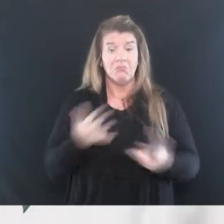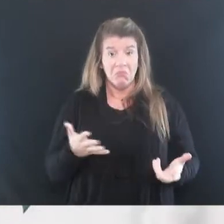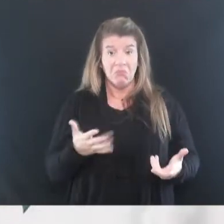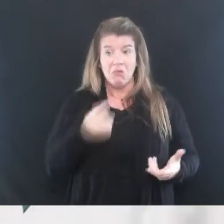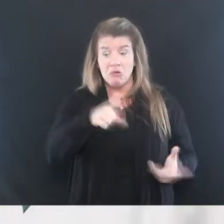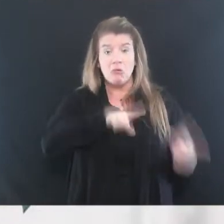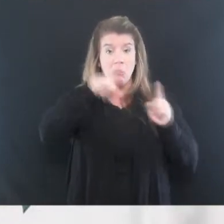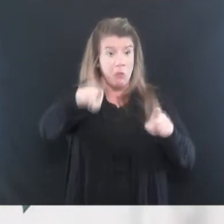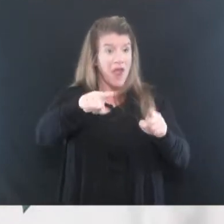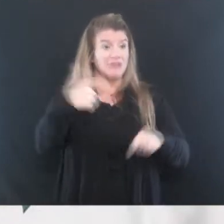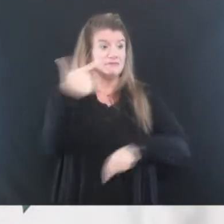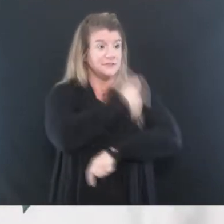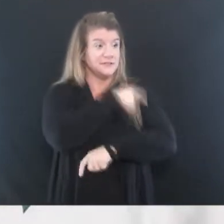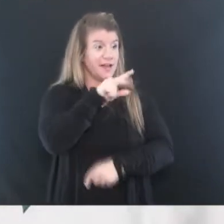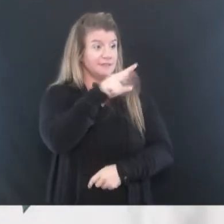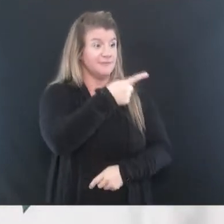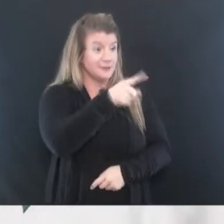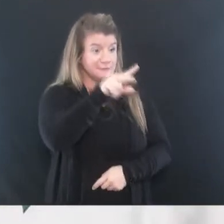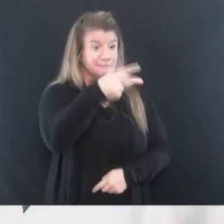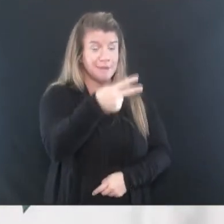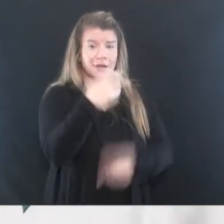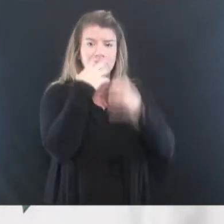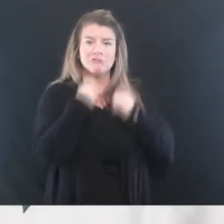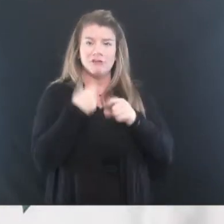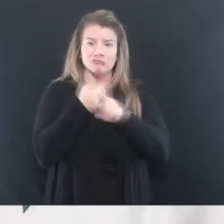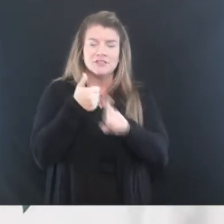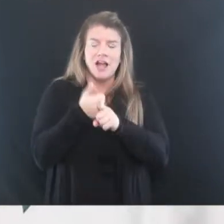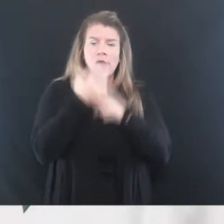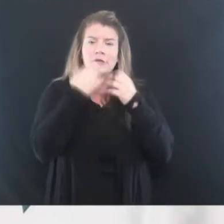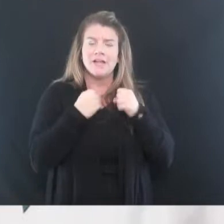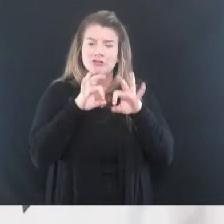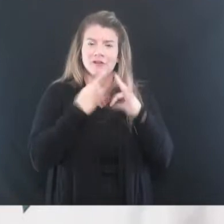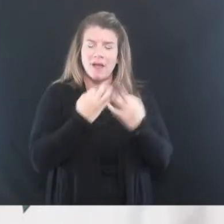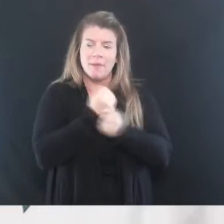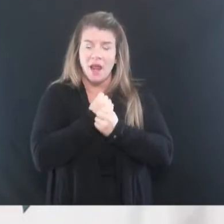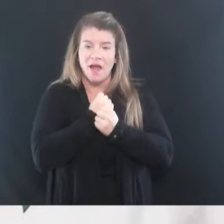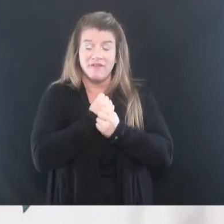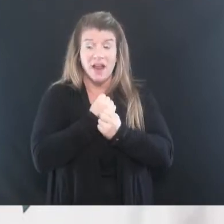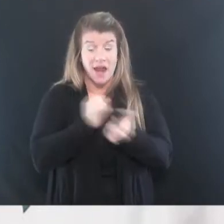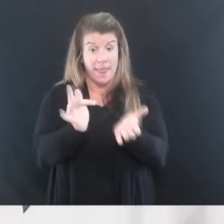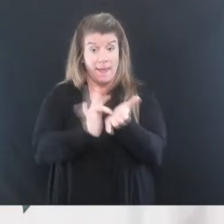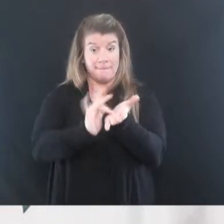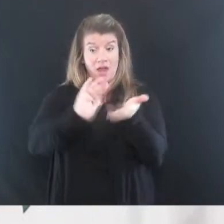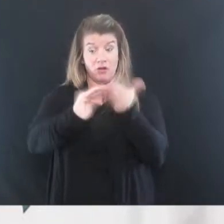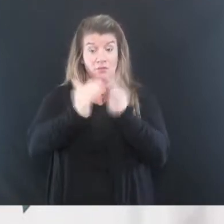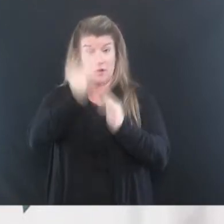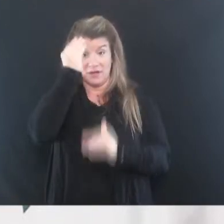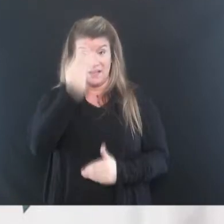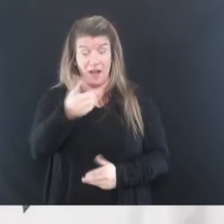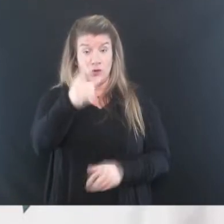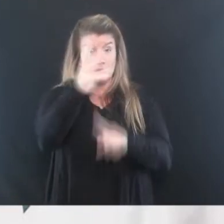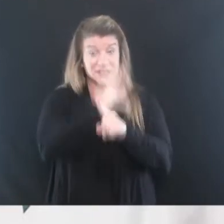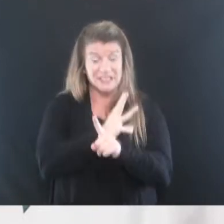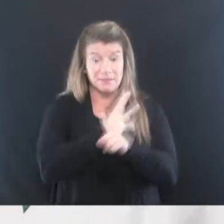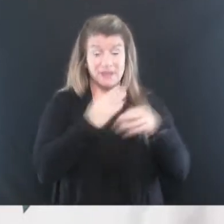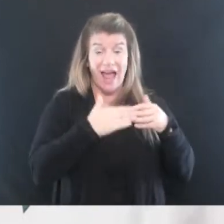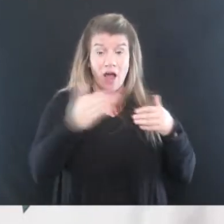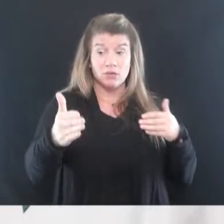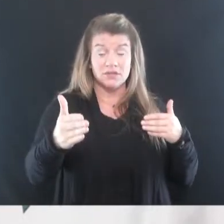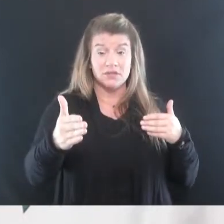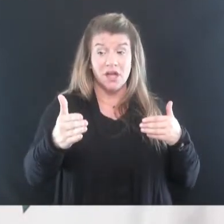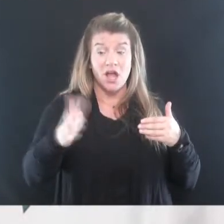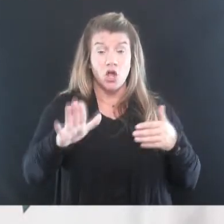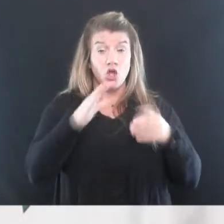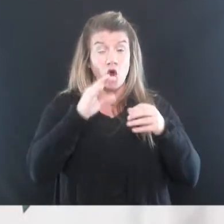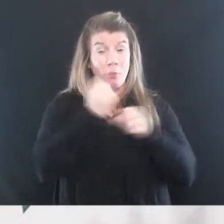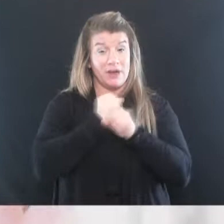it to protect yourself and to protect your loved ones. And the medical community is telling you if you're 6 months out, your